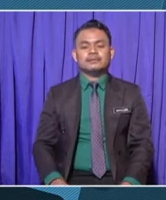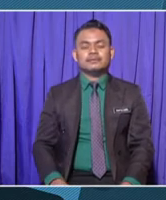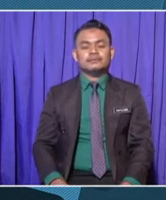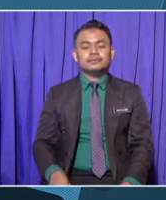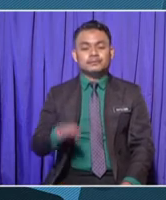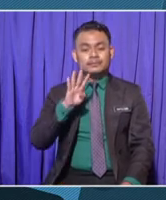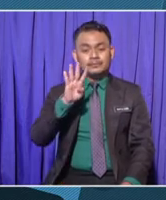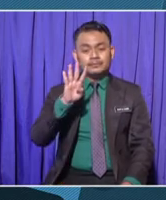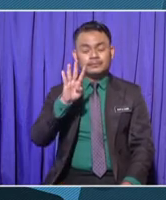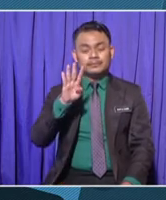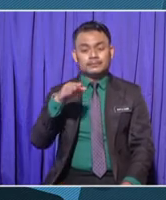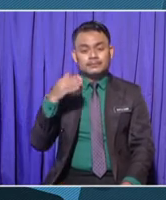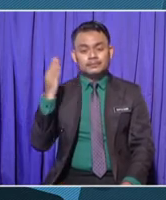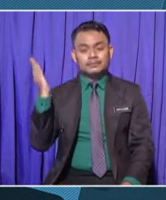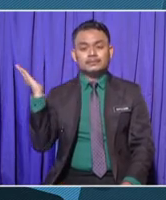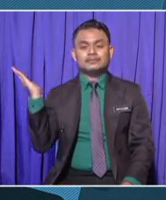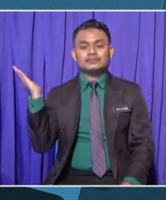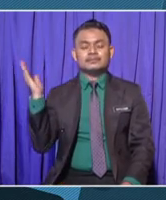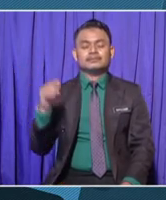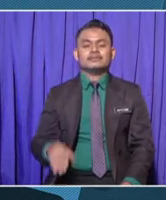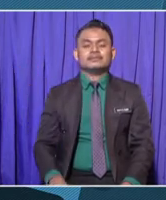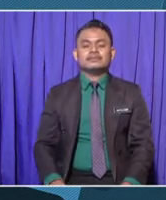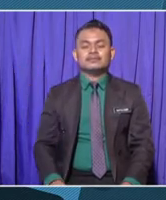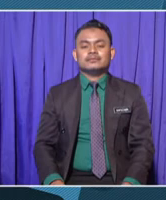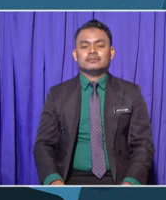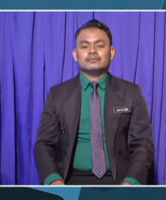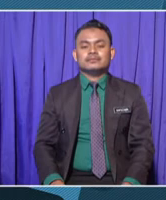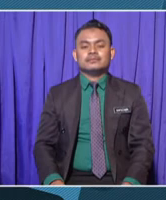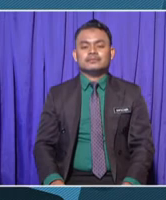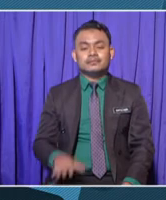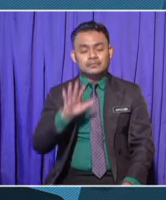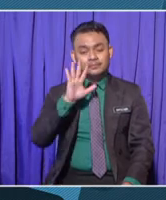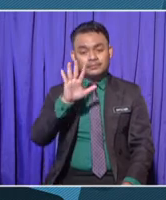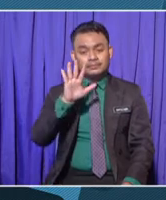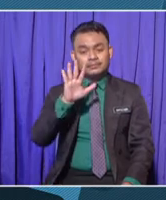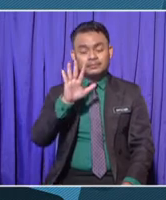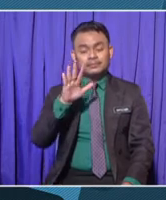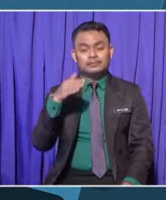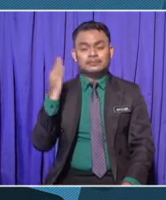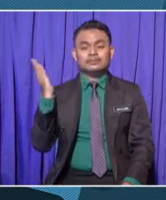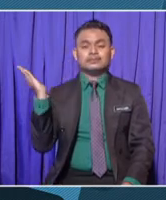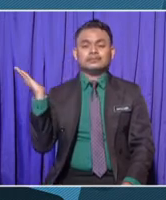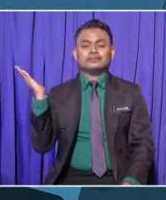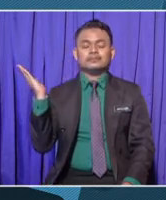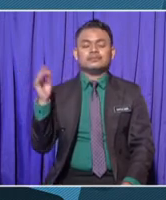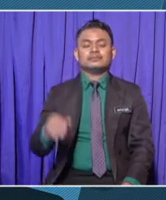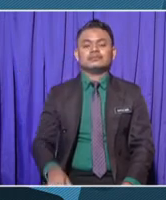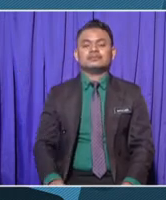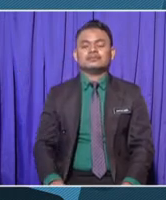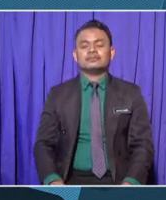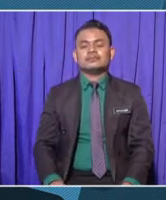The fourth is cylinder magnet. The fifth is horseshoe